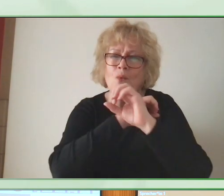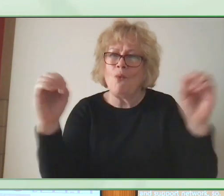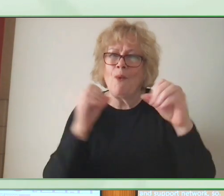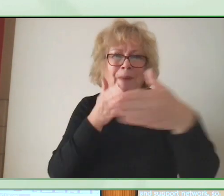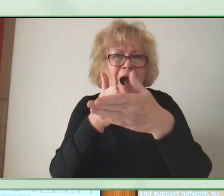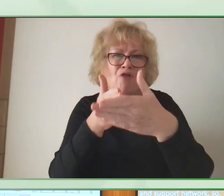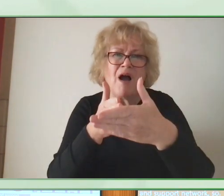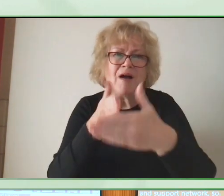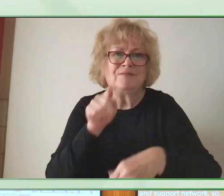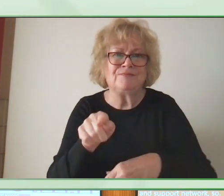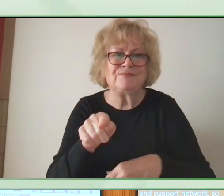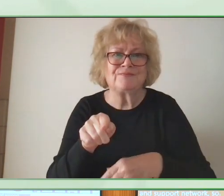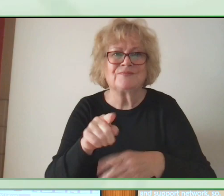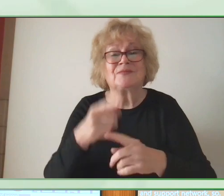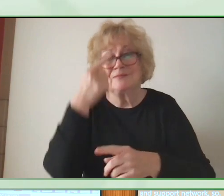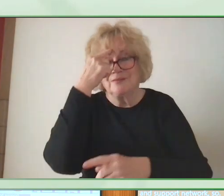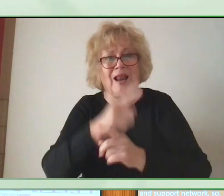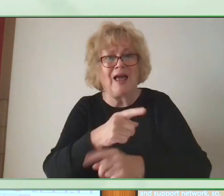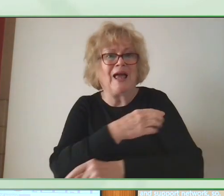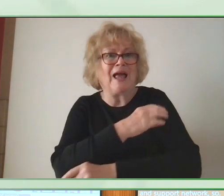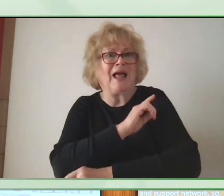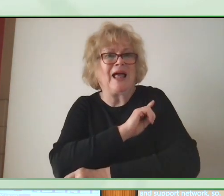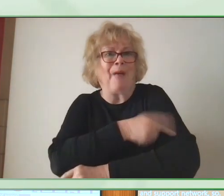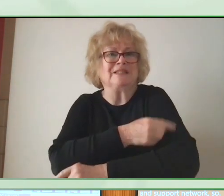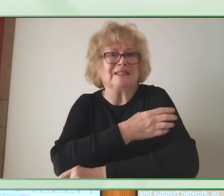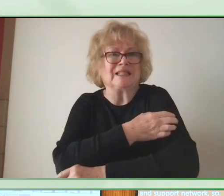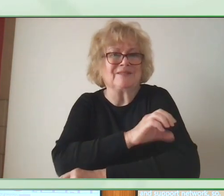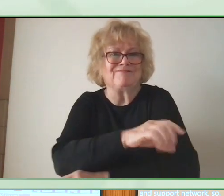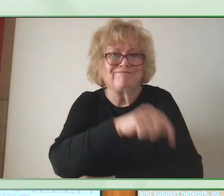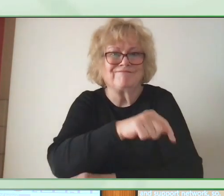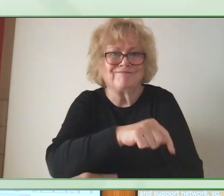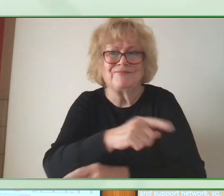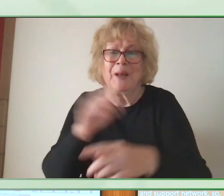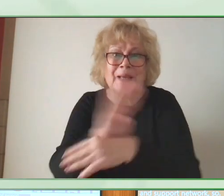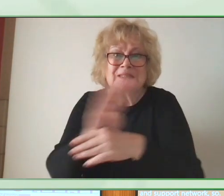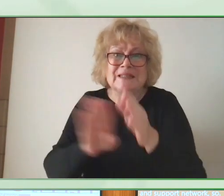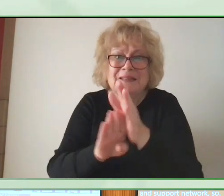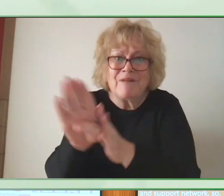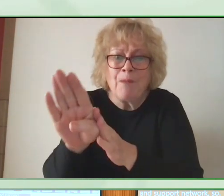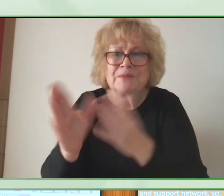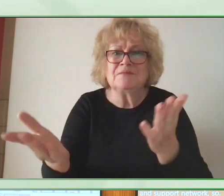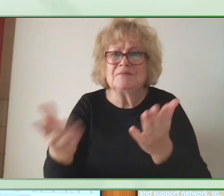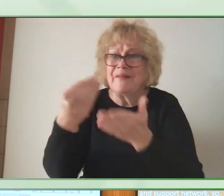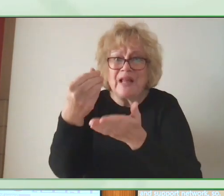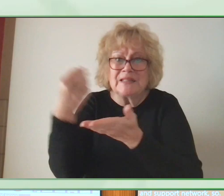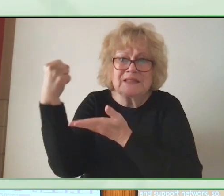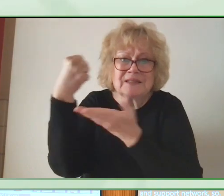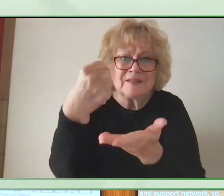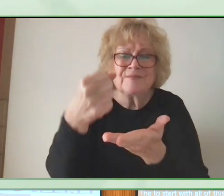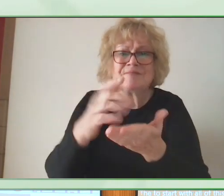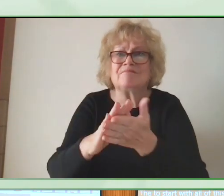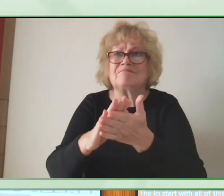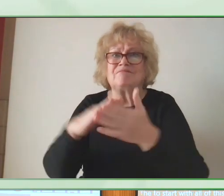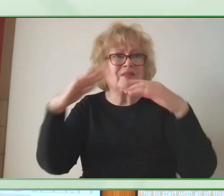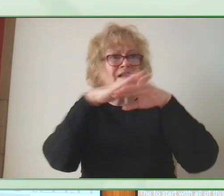to start with all of this, I'm gonna talk about a story. It is Adam Hawa,